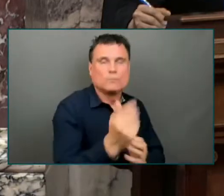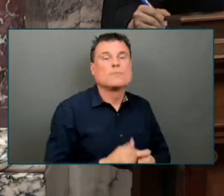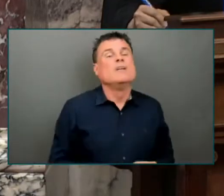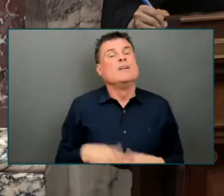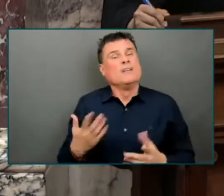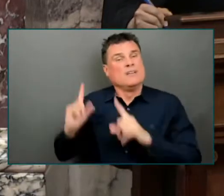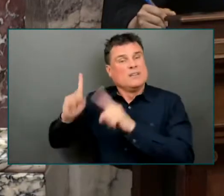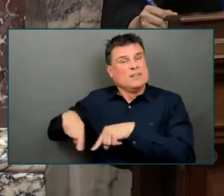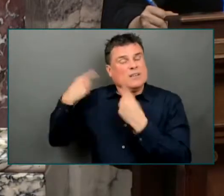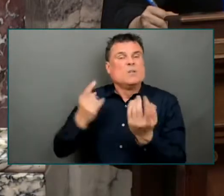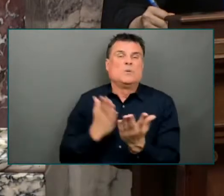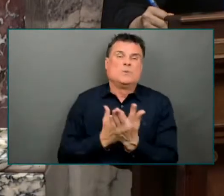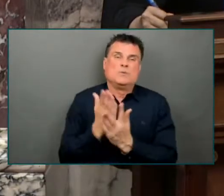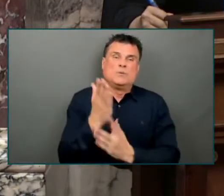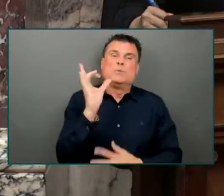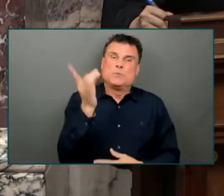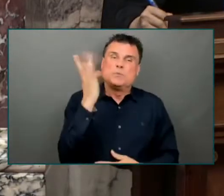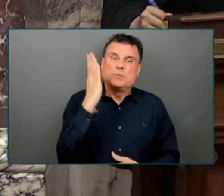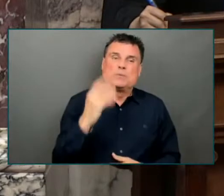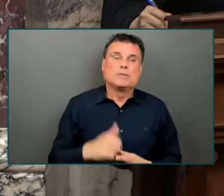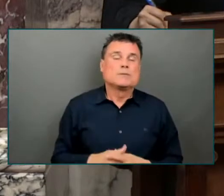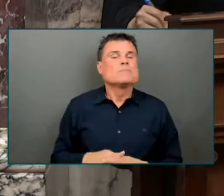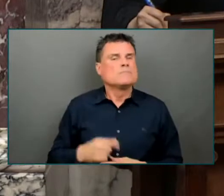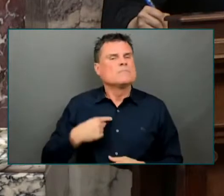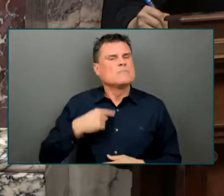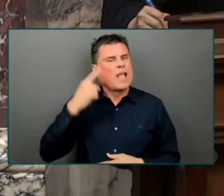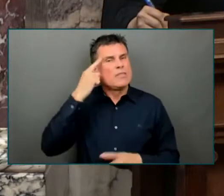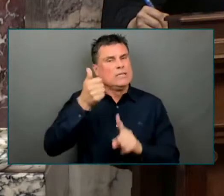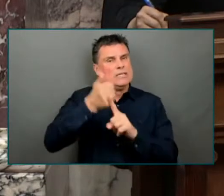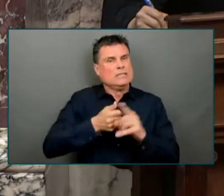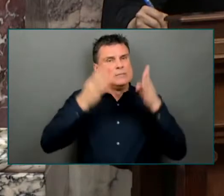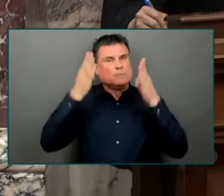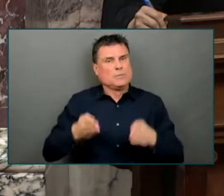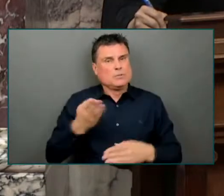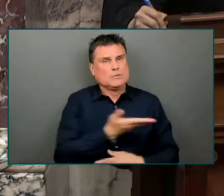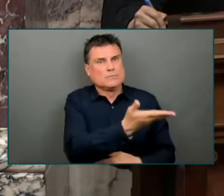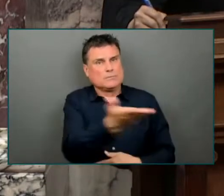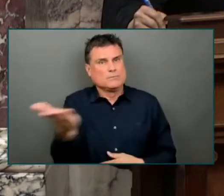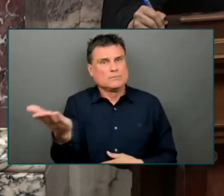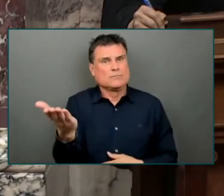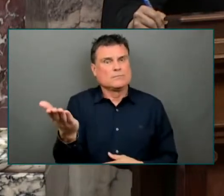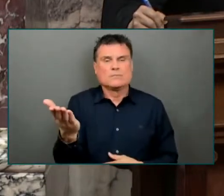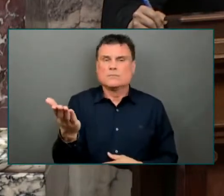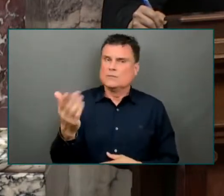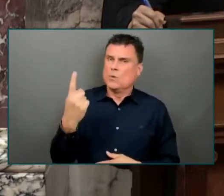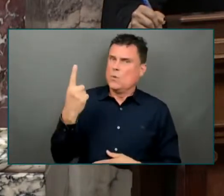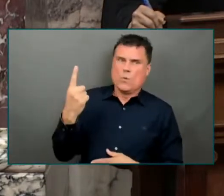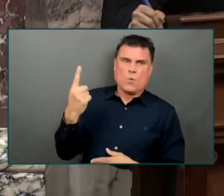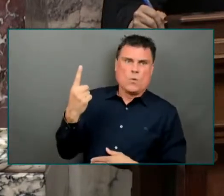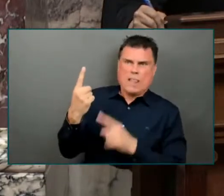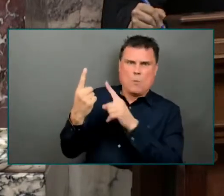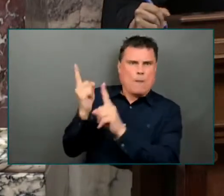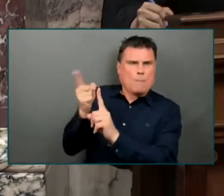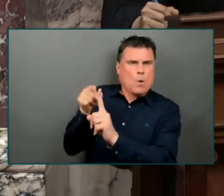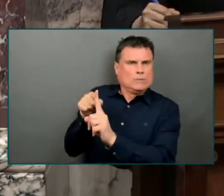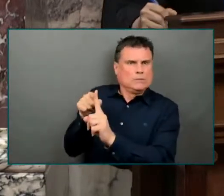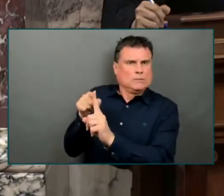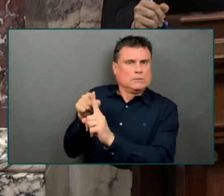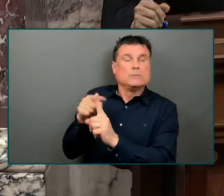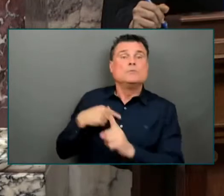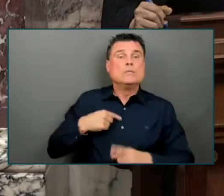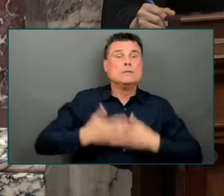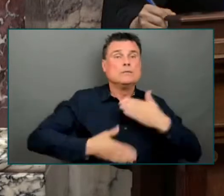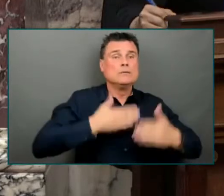to a moment in the last year when our world just turned upside down. Whether it was the closure of schools